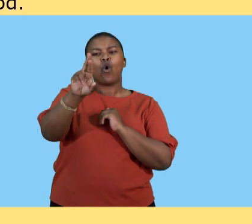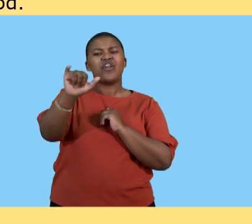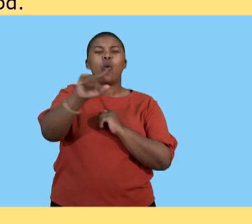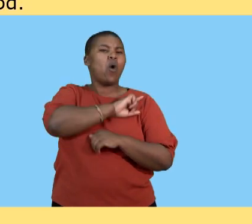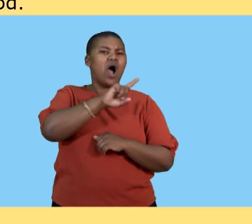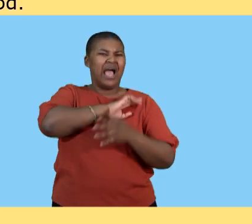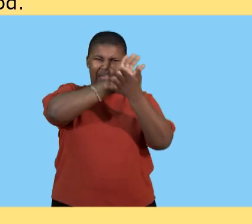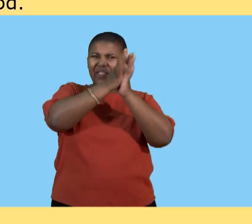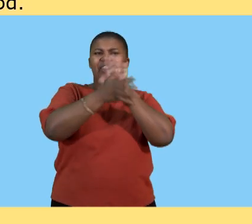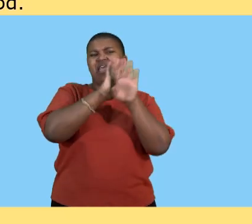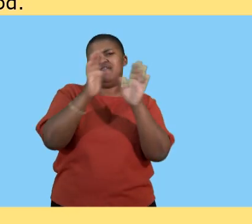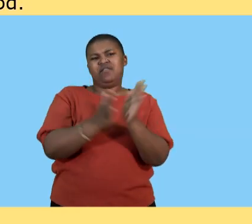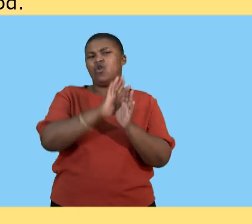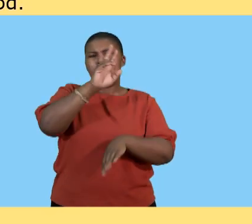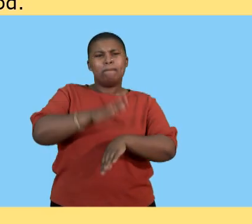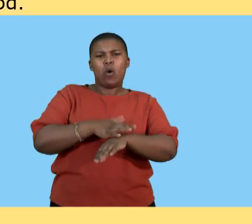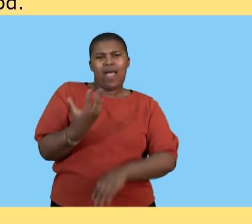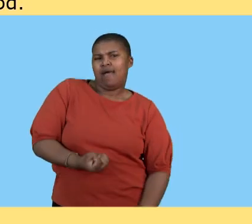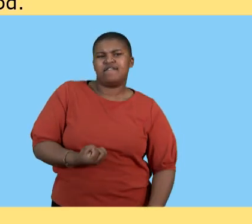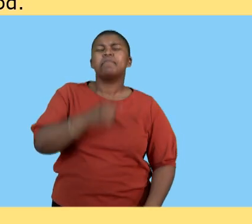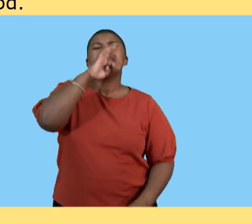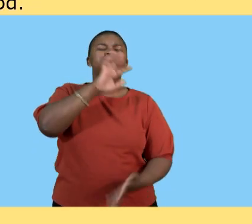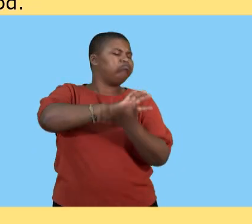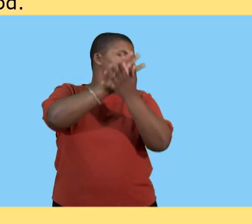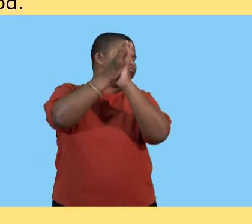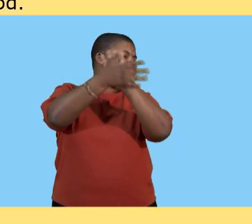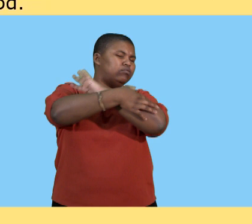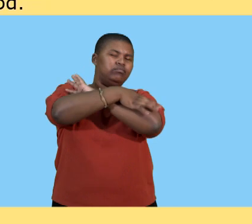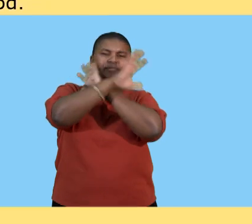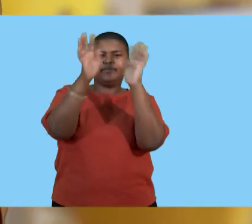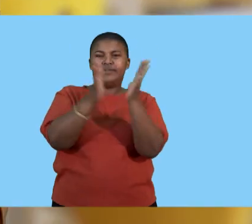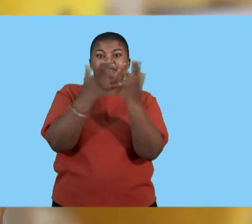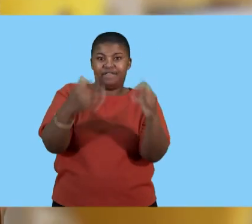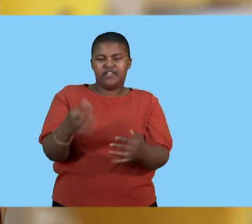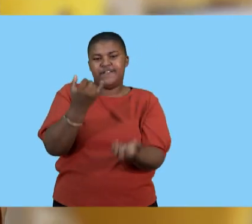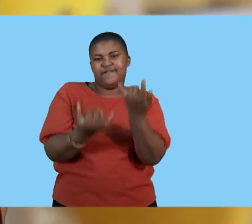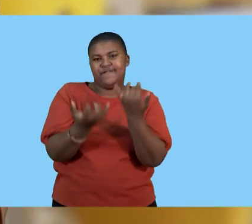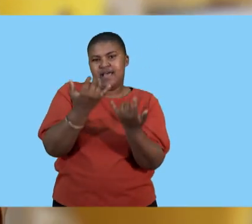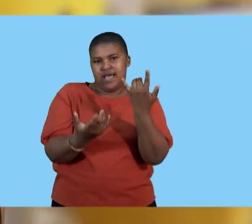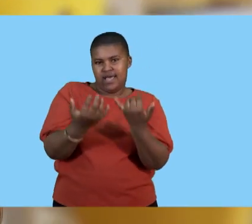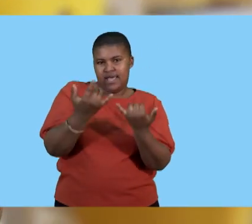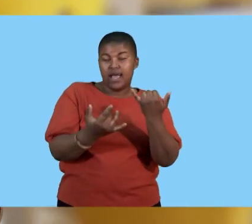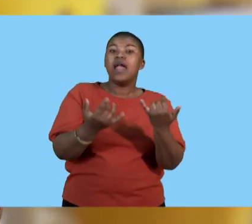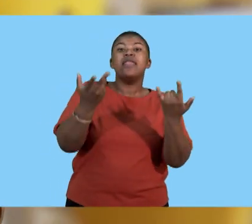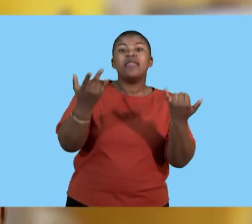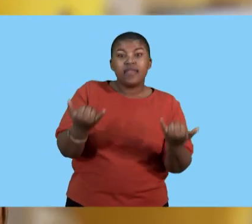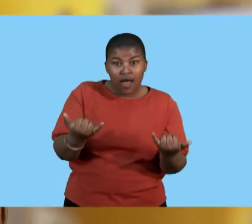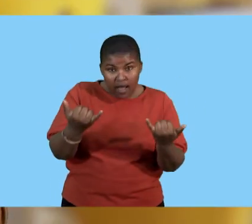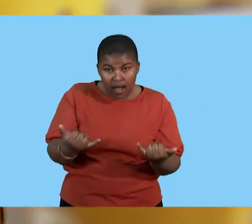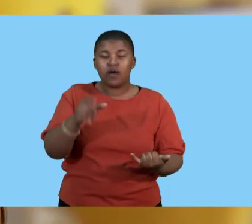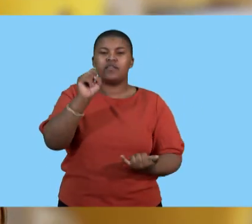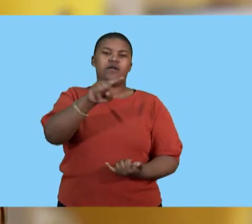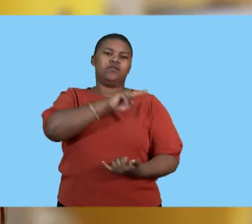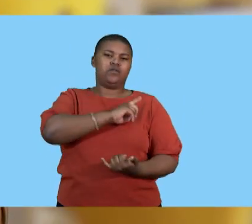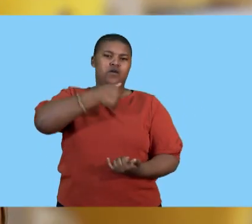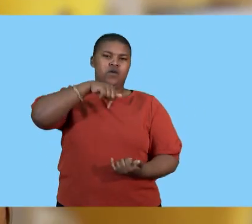not have this stock anymore. It has been destroyed in a fire. We don't have it anymore. Once the stock is